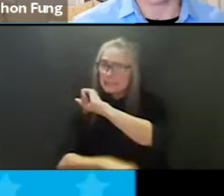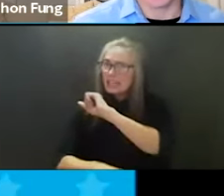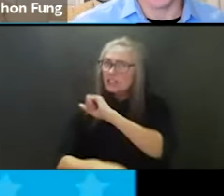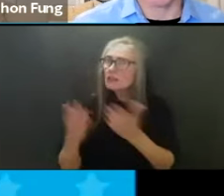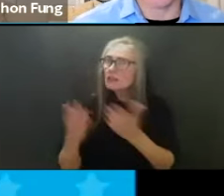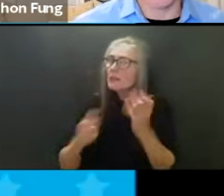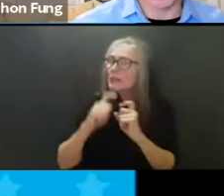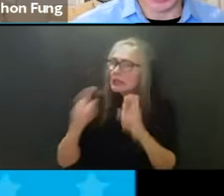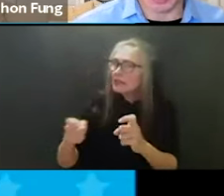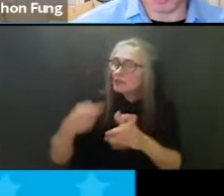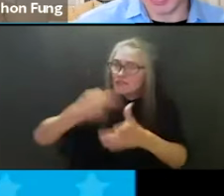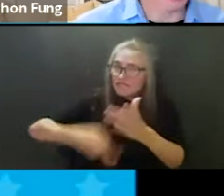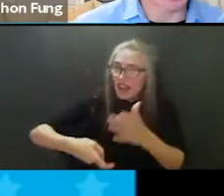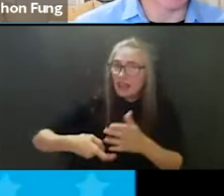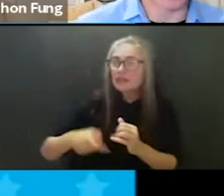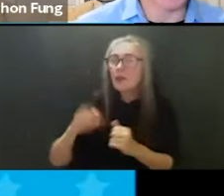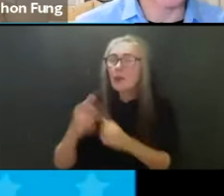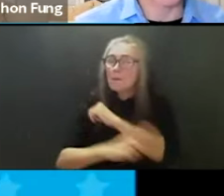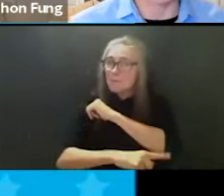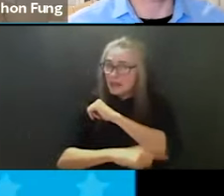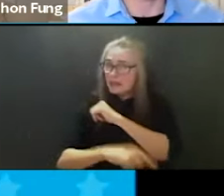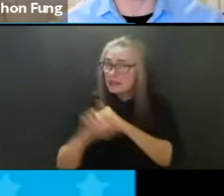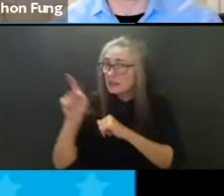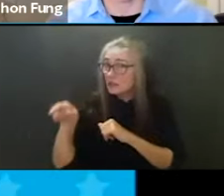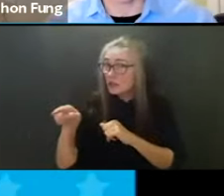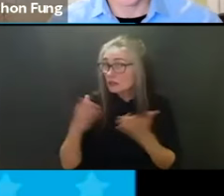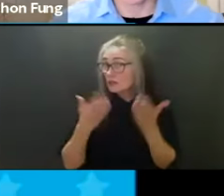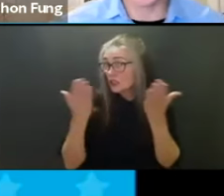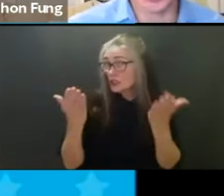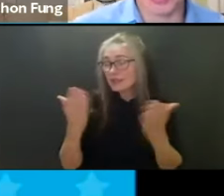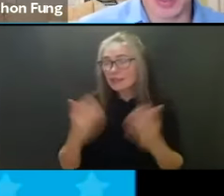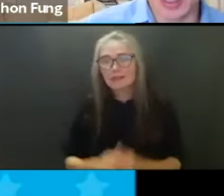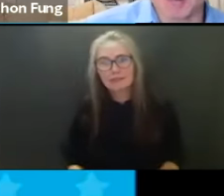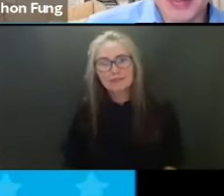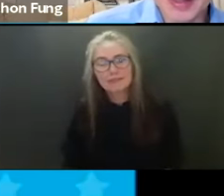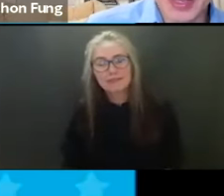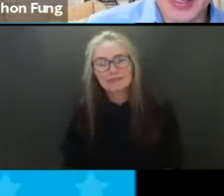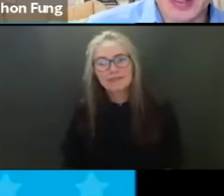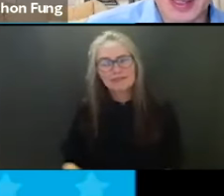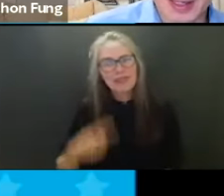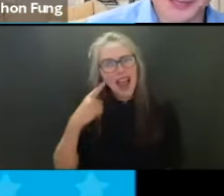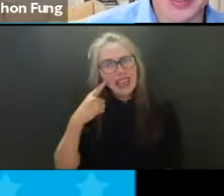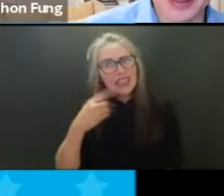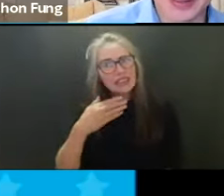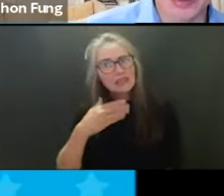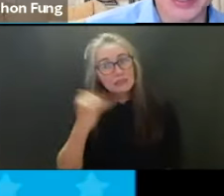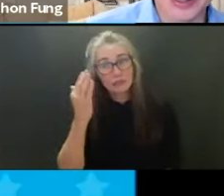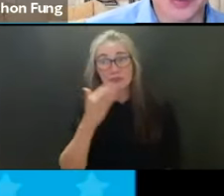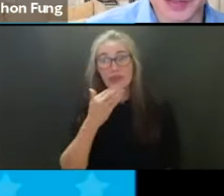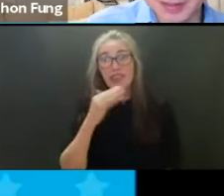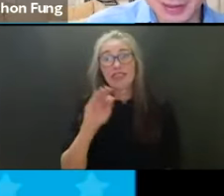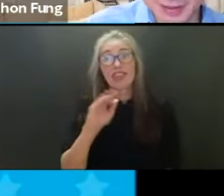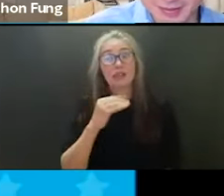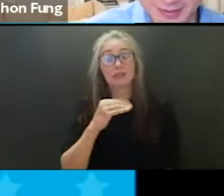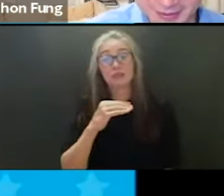sanctioned with perhaps a modest fine or penalty. And so, they have done I think a great